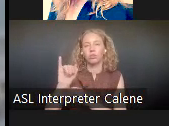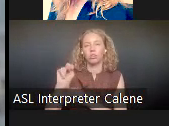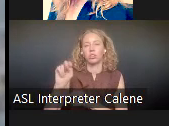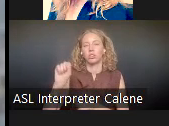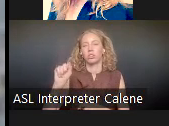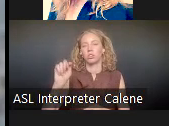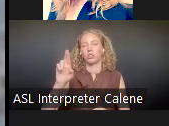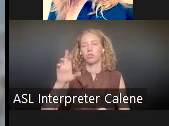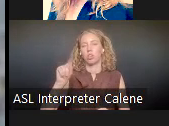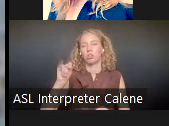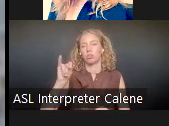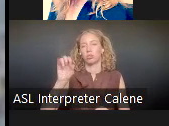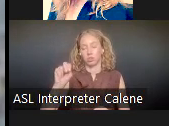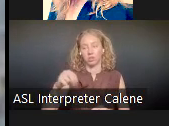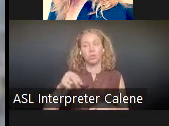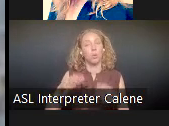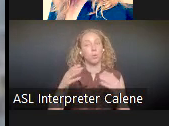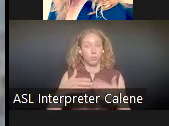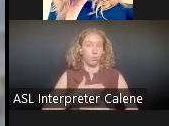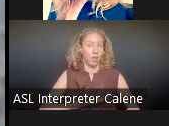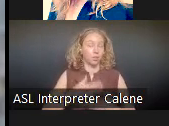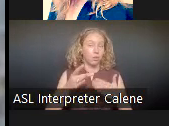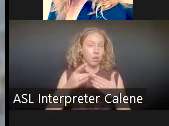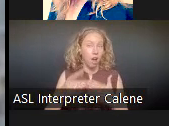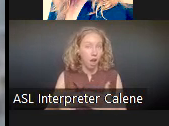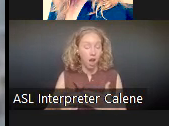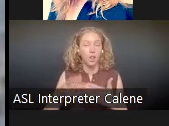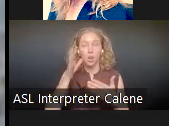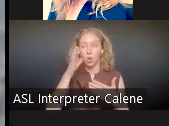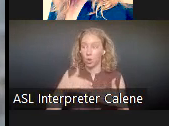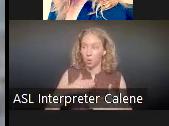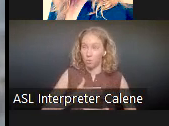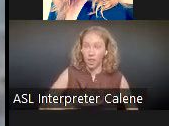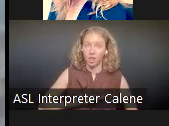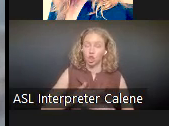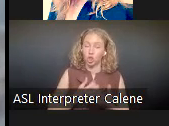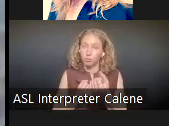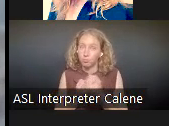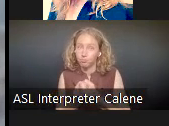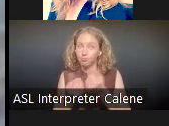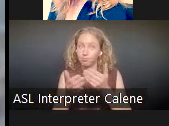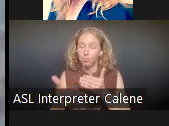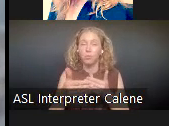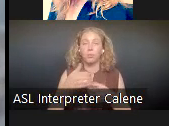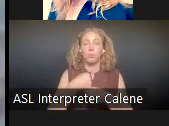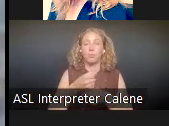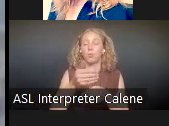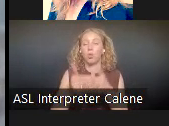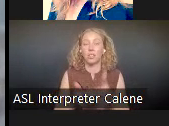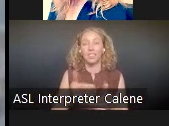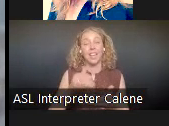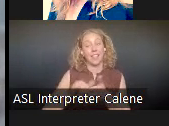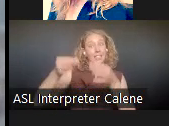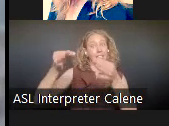this process. Be willing to hold their hand as they make a decision. And let me tell you, the decision is very hard